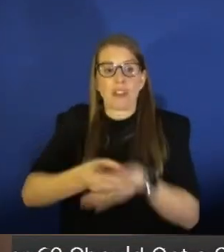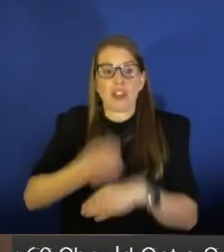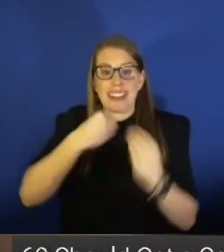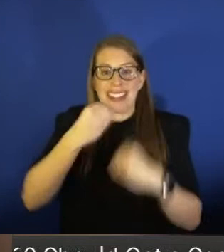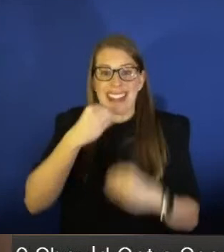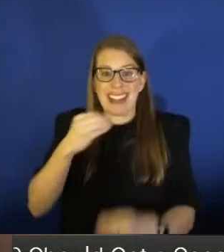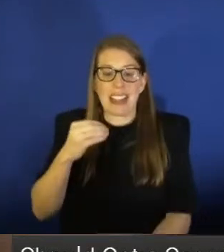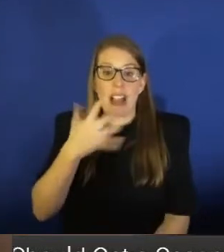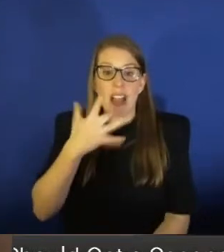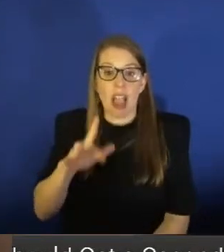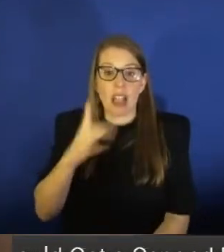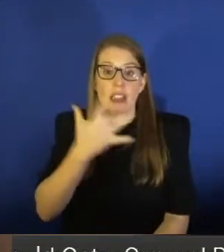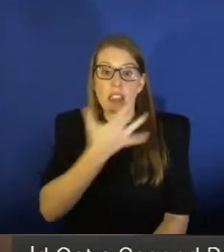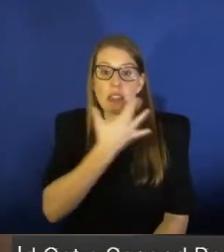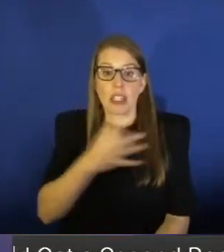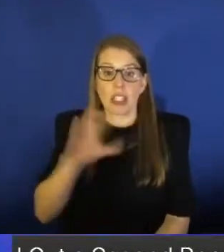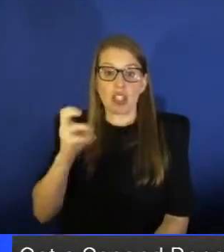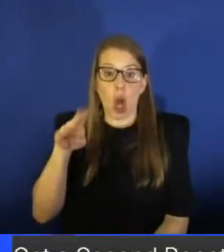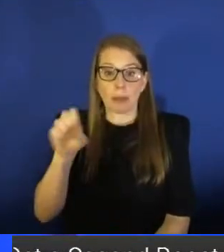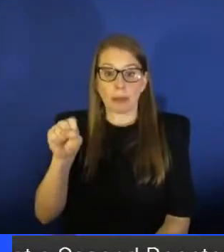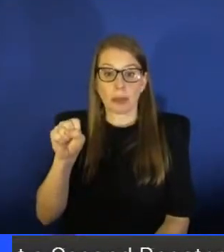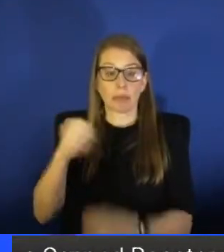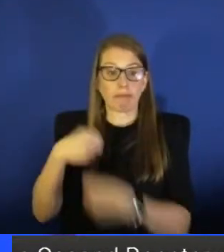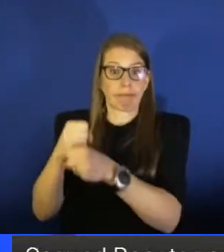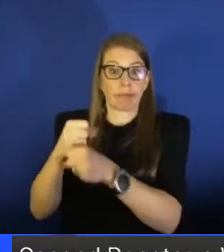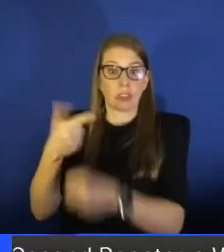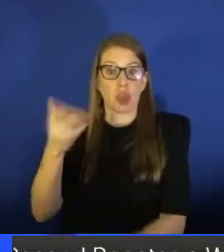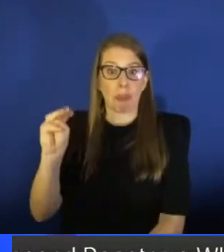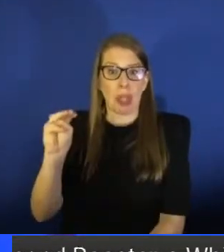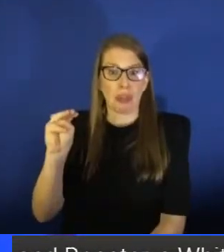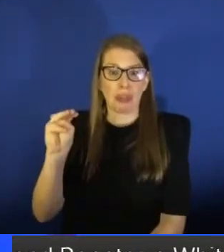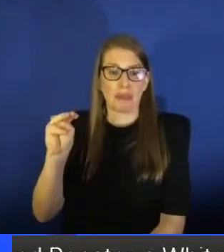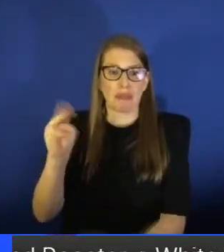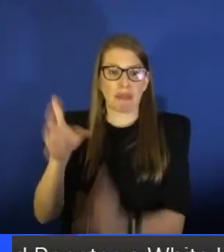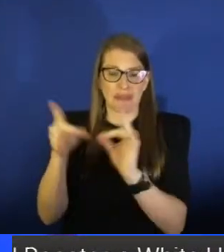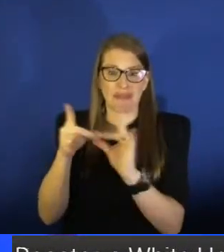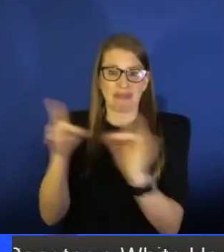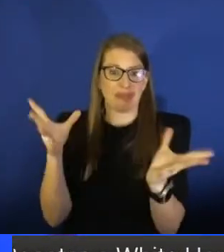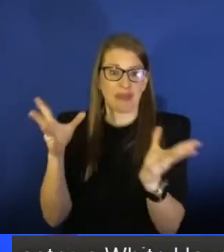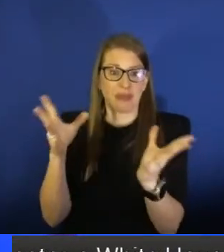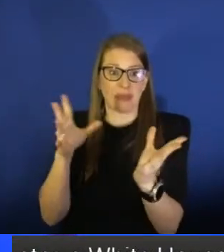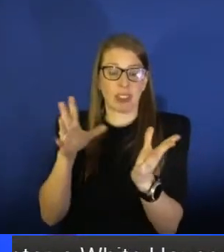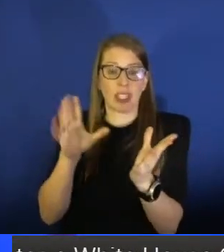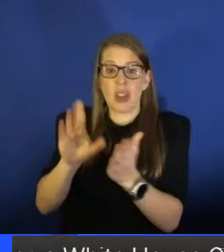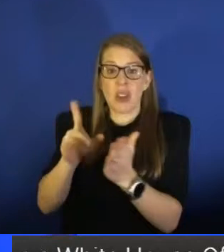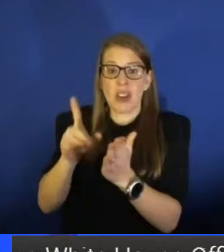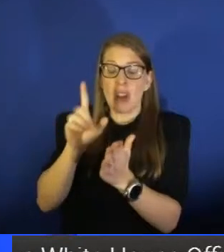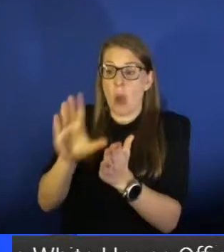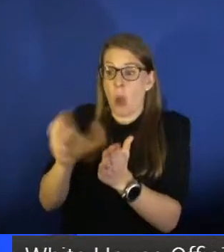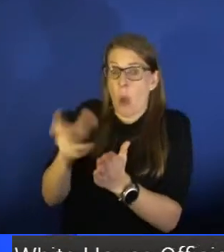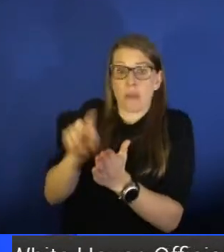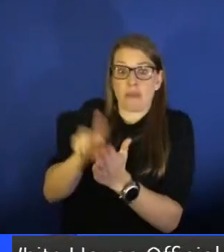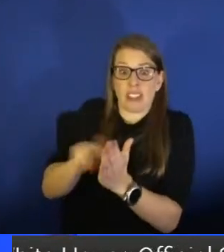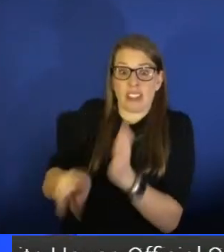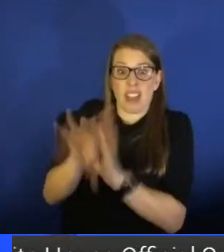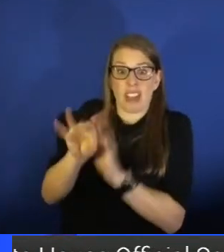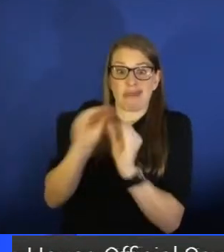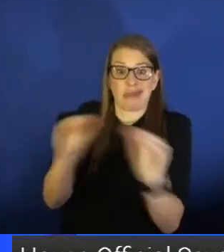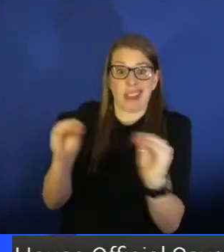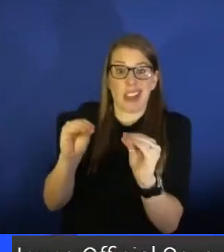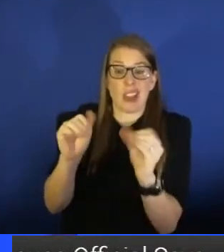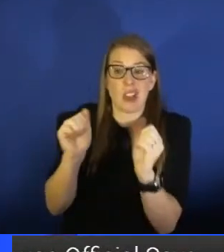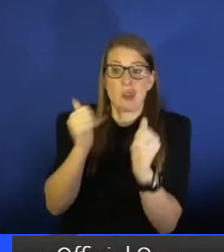The maker of the cereal, though, that's General Mills, they say in its own investigation has not found anything wrong with their